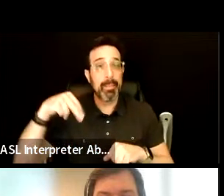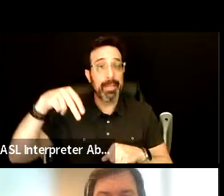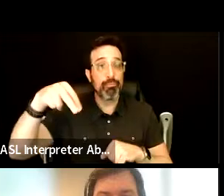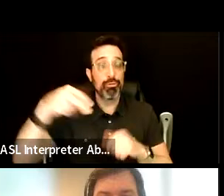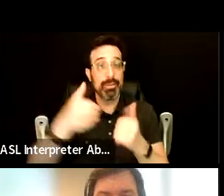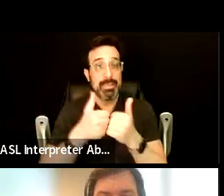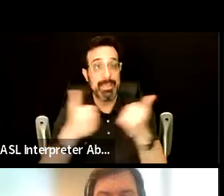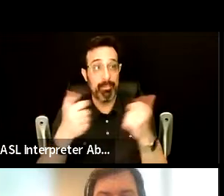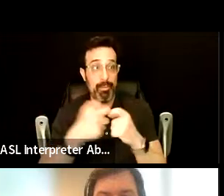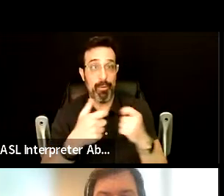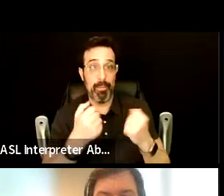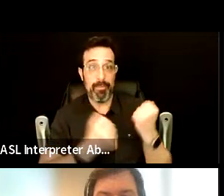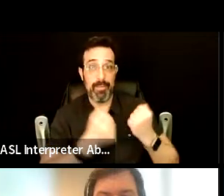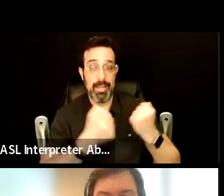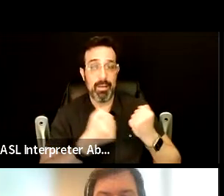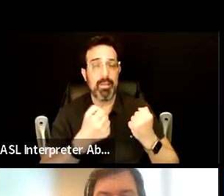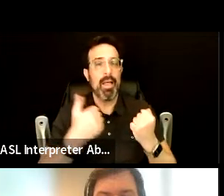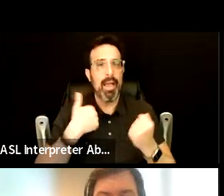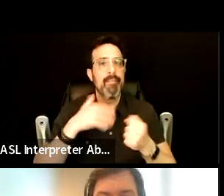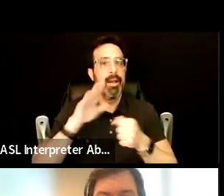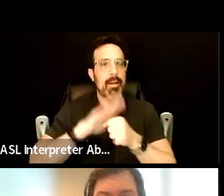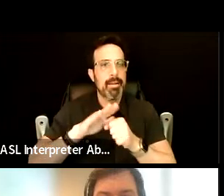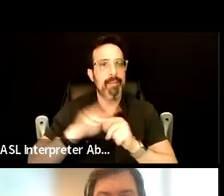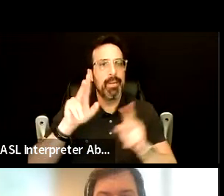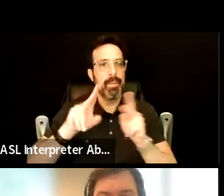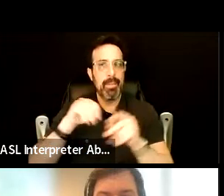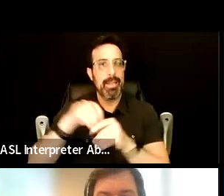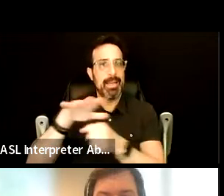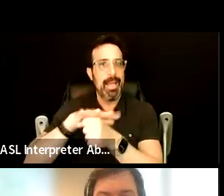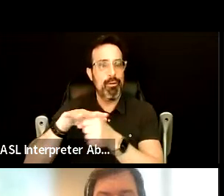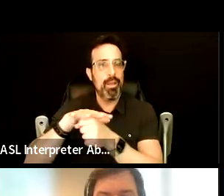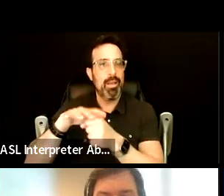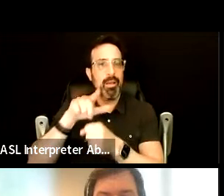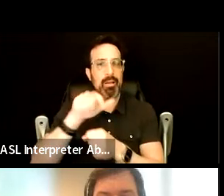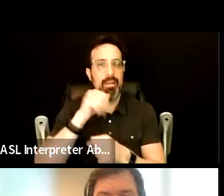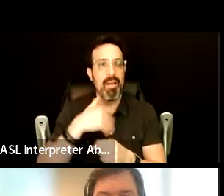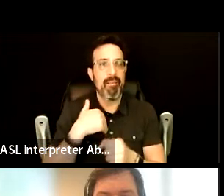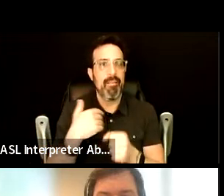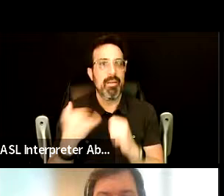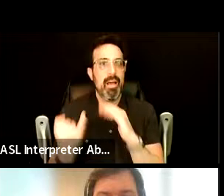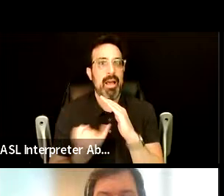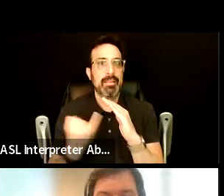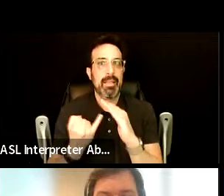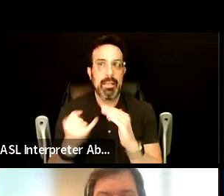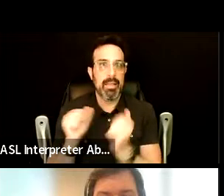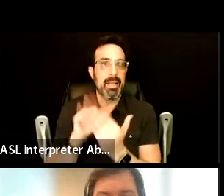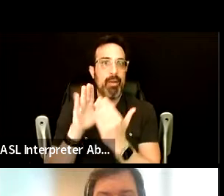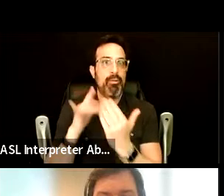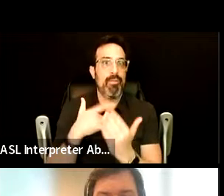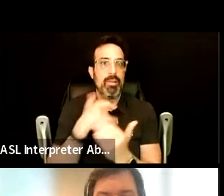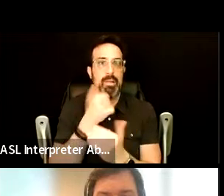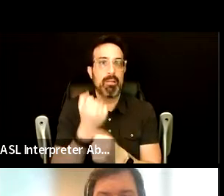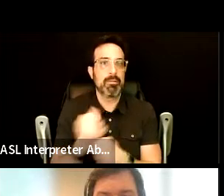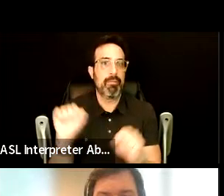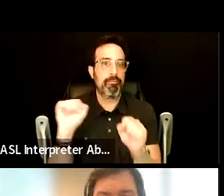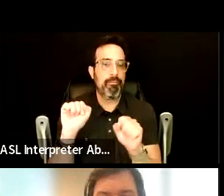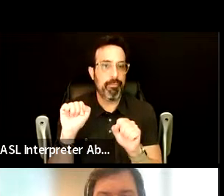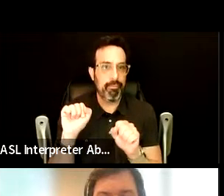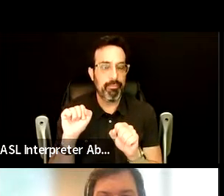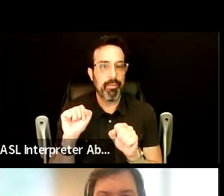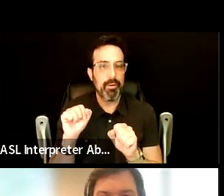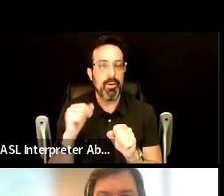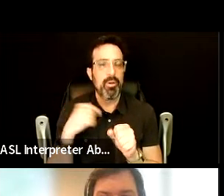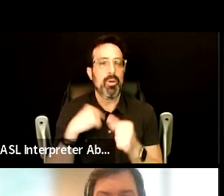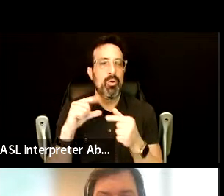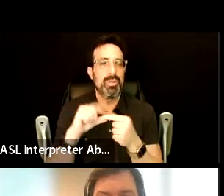from vehicles, that there's enough people in that area that you don't have an isolated encounter that's going to feel unsafe. We